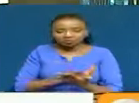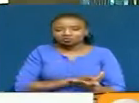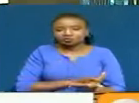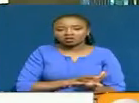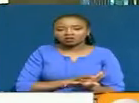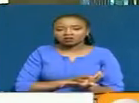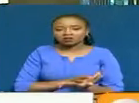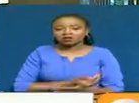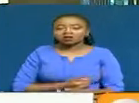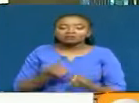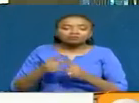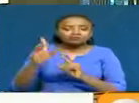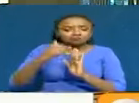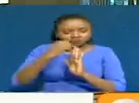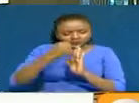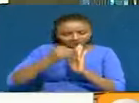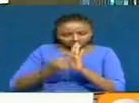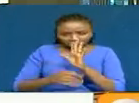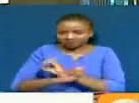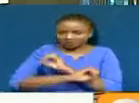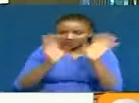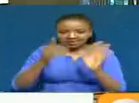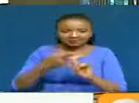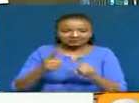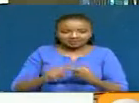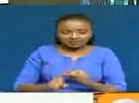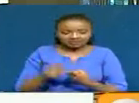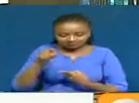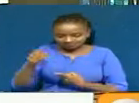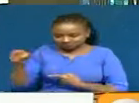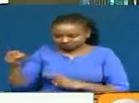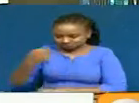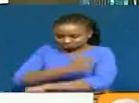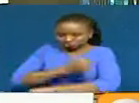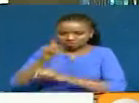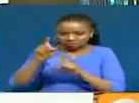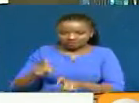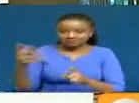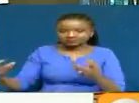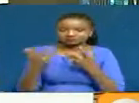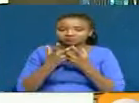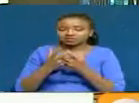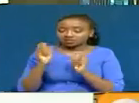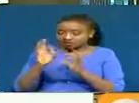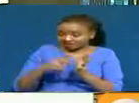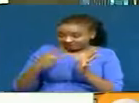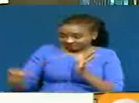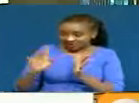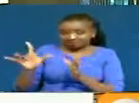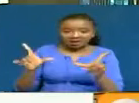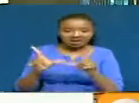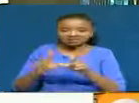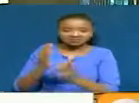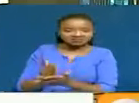education institutions spells out stringent standards to be met by the learning institutions, failure to which their licenses will be cancelled. No